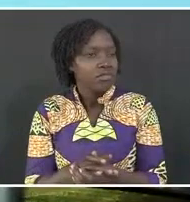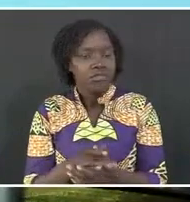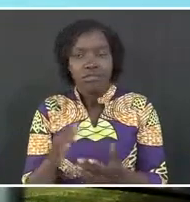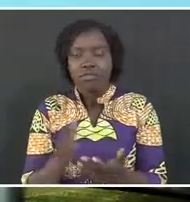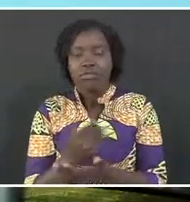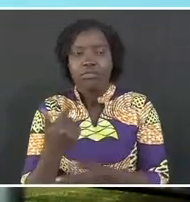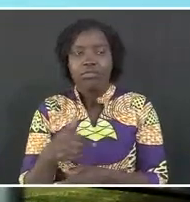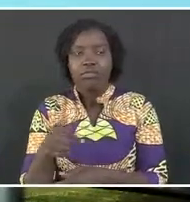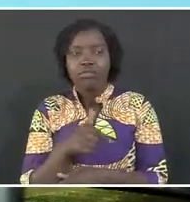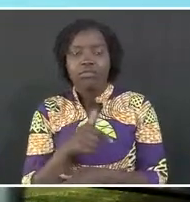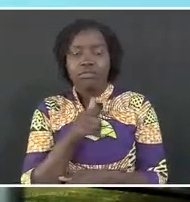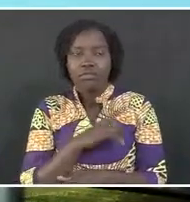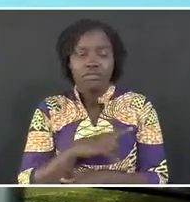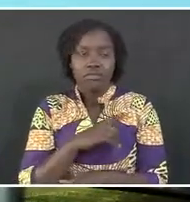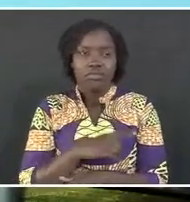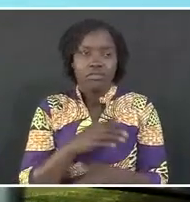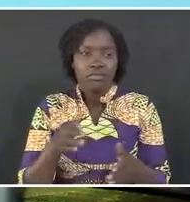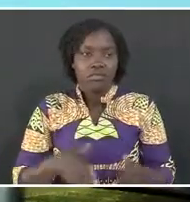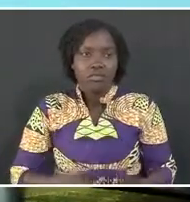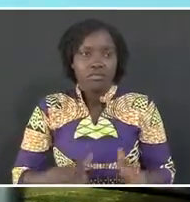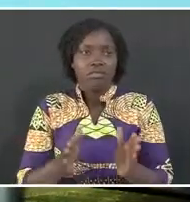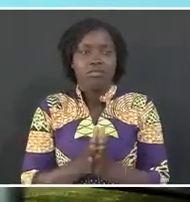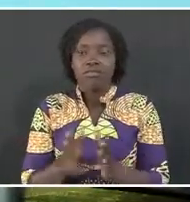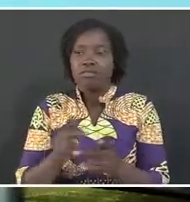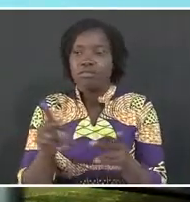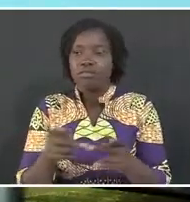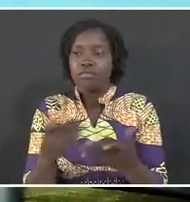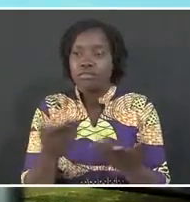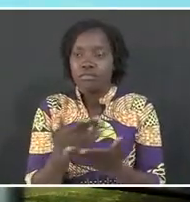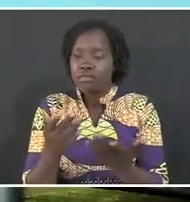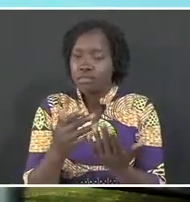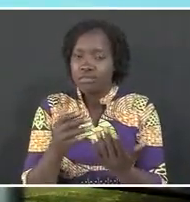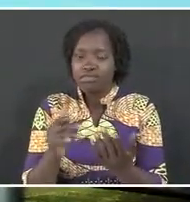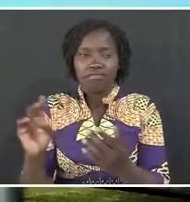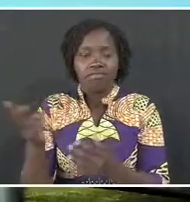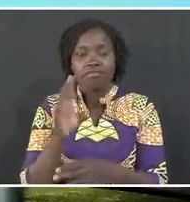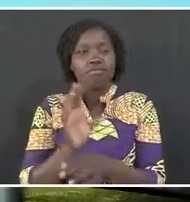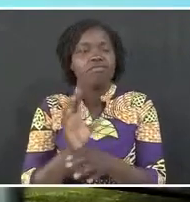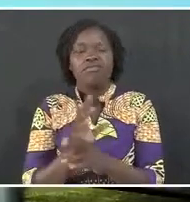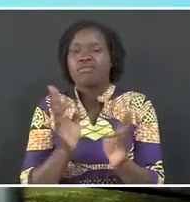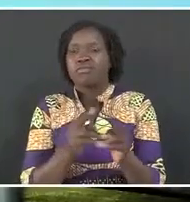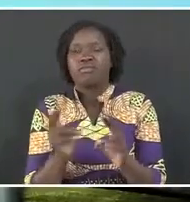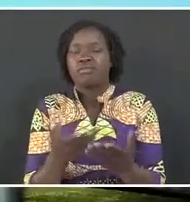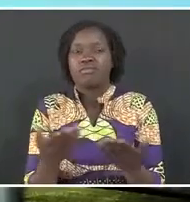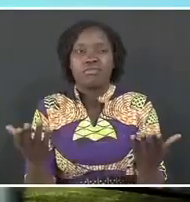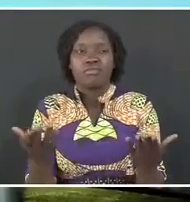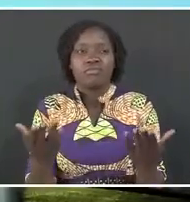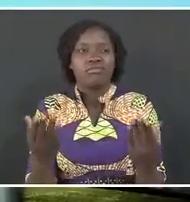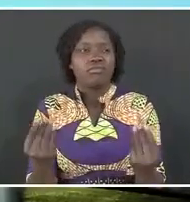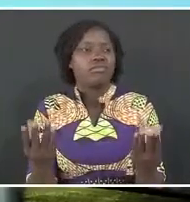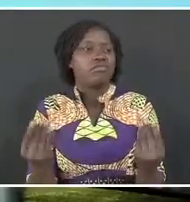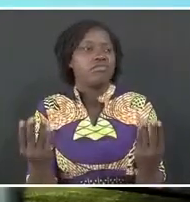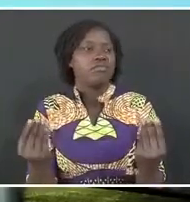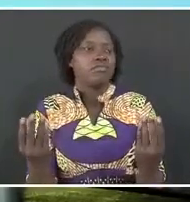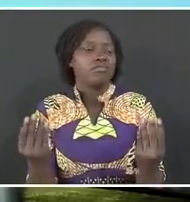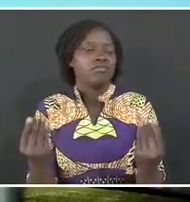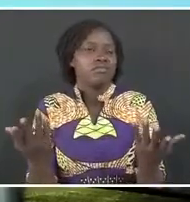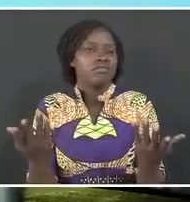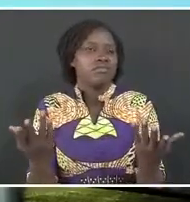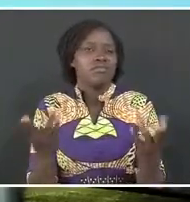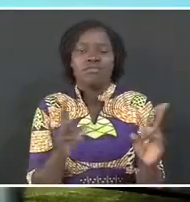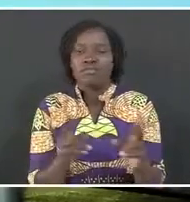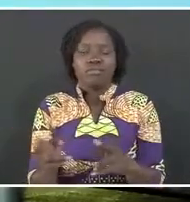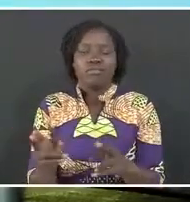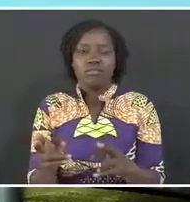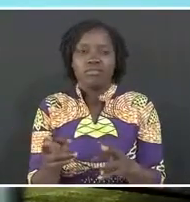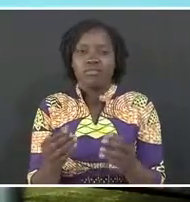some of us who are privileged to be born in places where Adventist church was commonplace take things for granted. There are